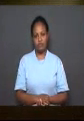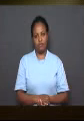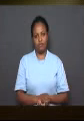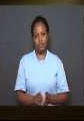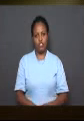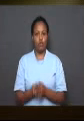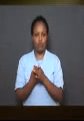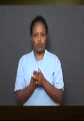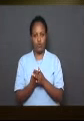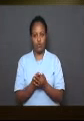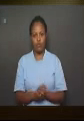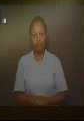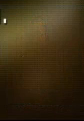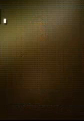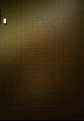Begin.